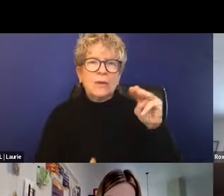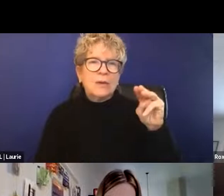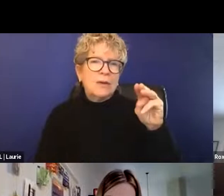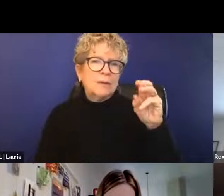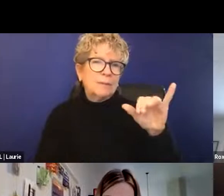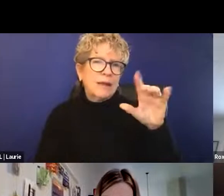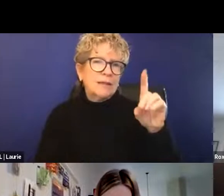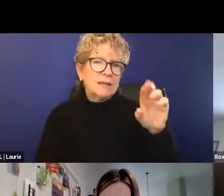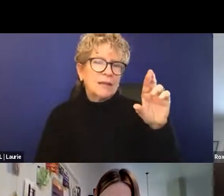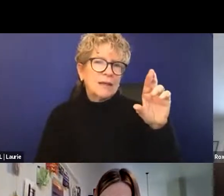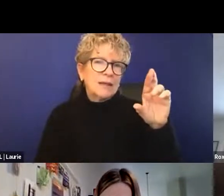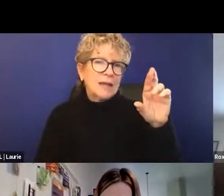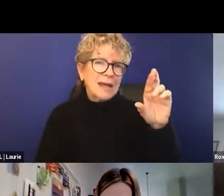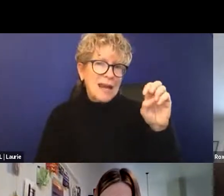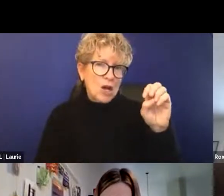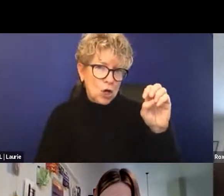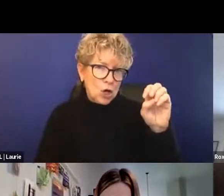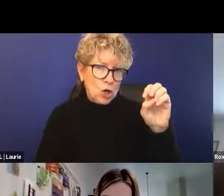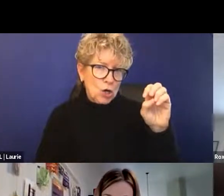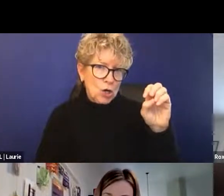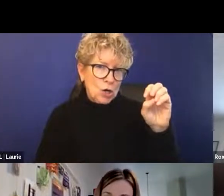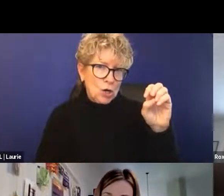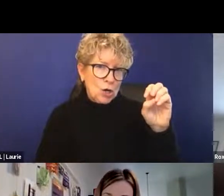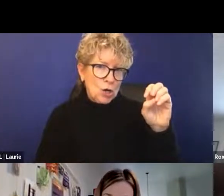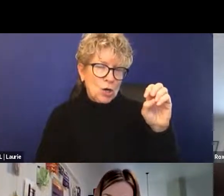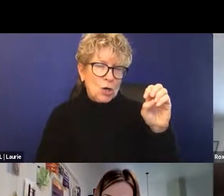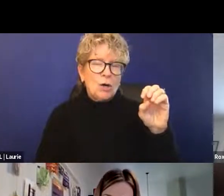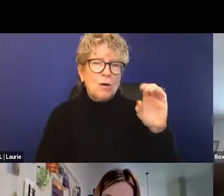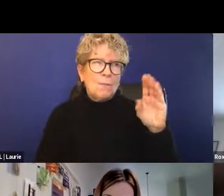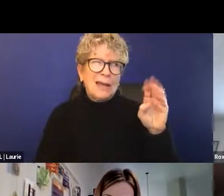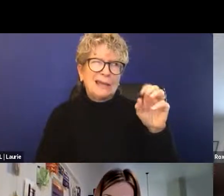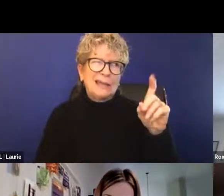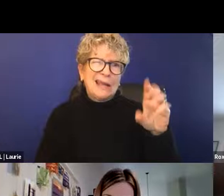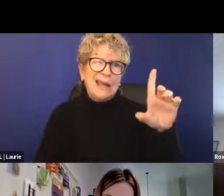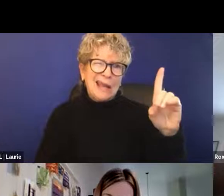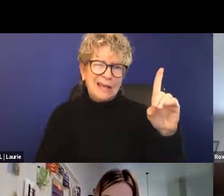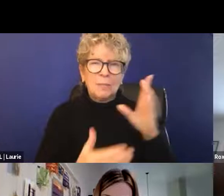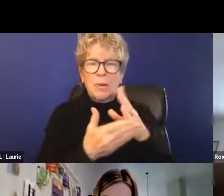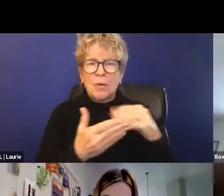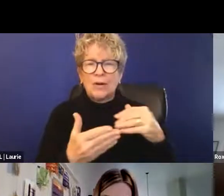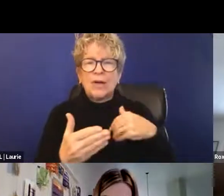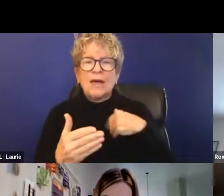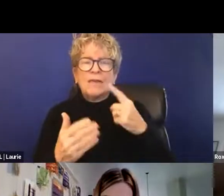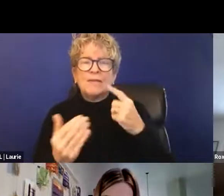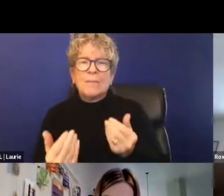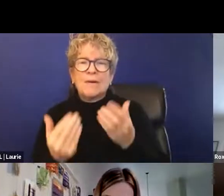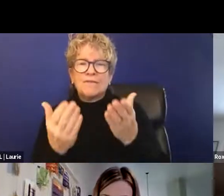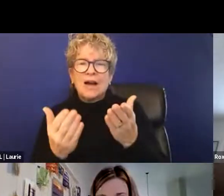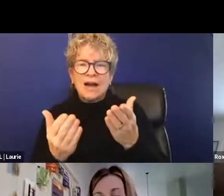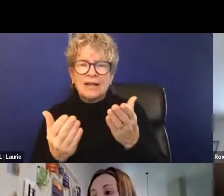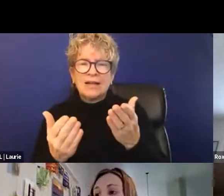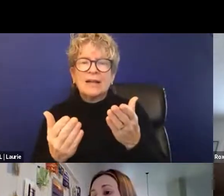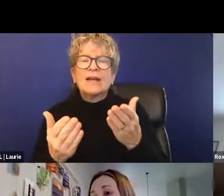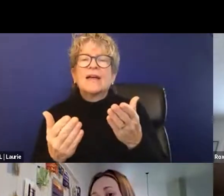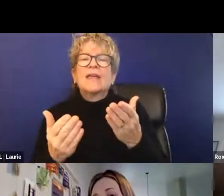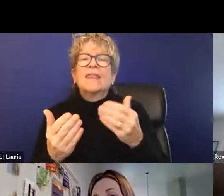being able to integrate with the behavioral health providers to provide that outpatient care on that urgent need as